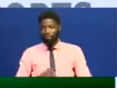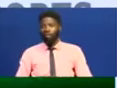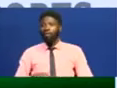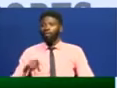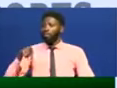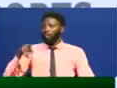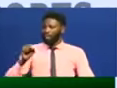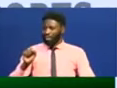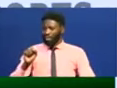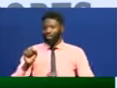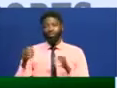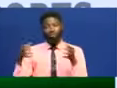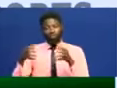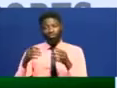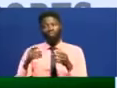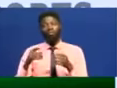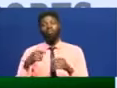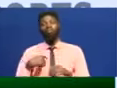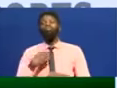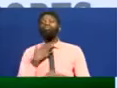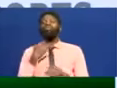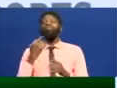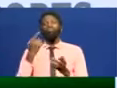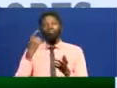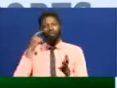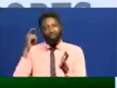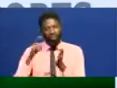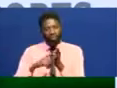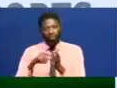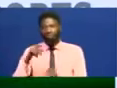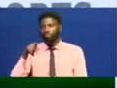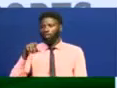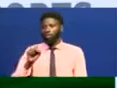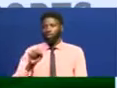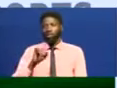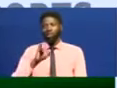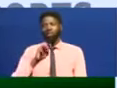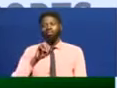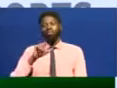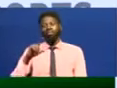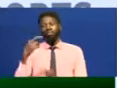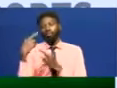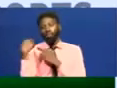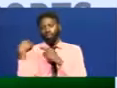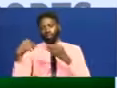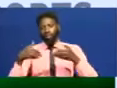Principal Secretary Ismail here, who is responsible for youth affairs.